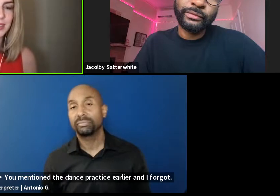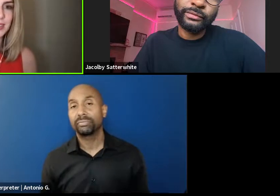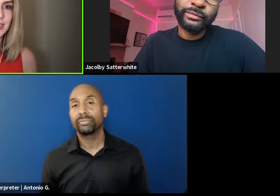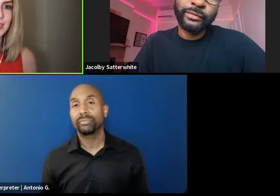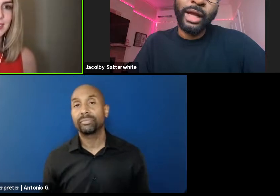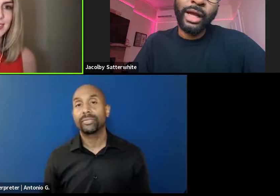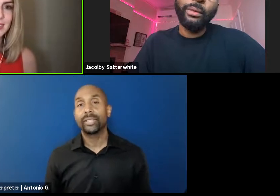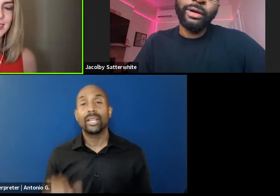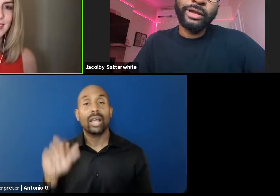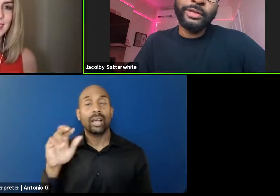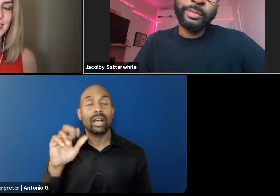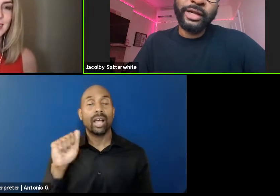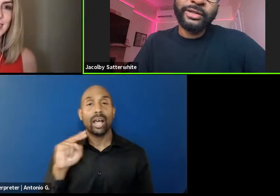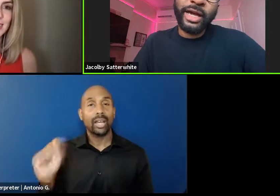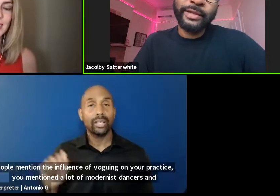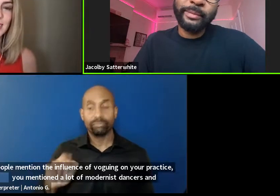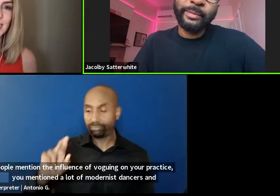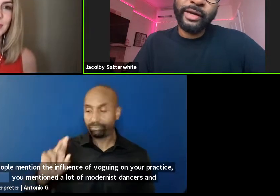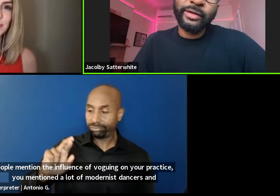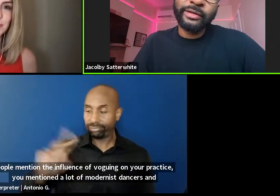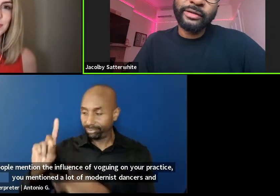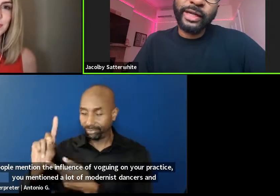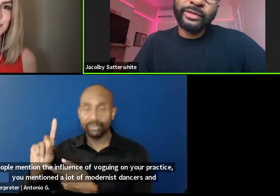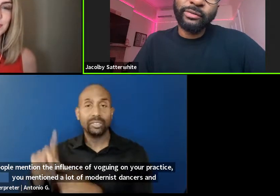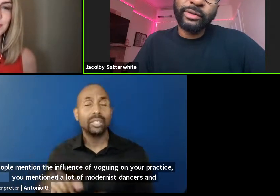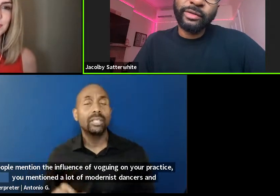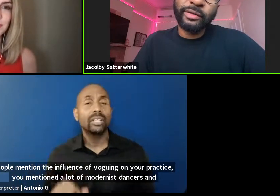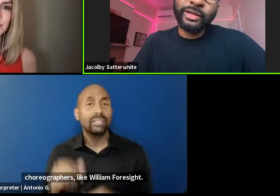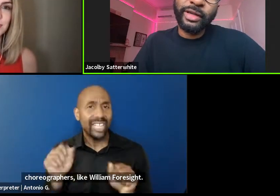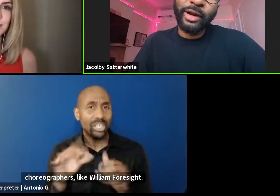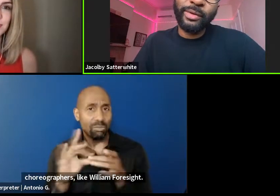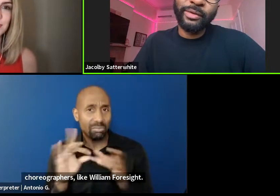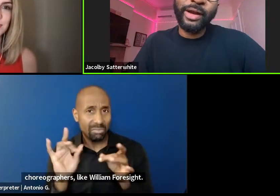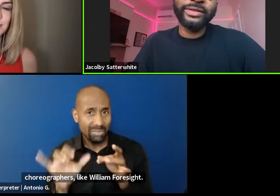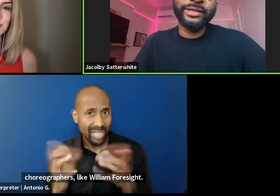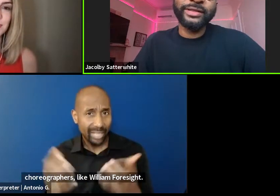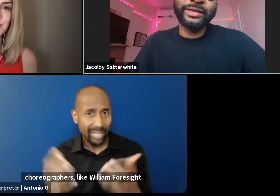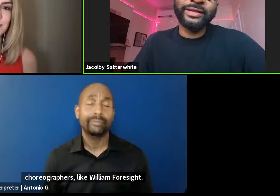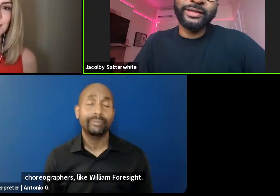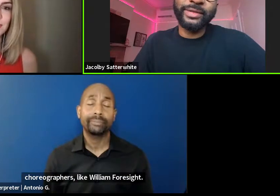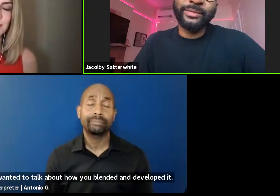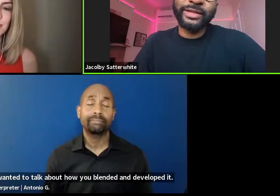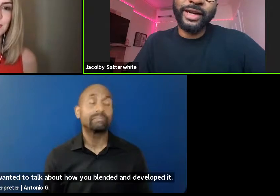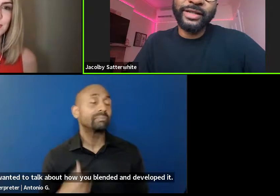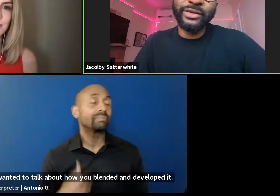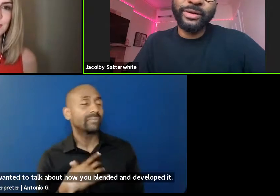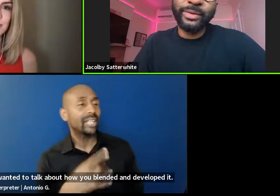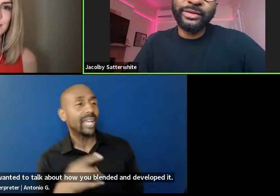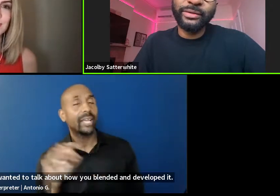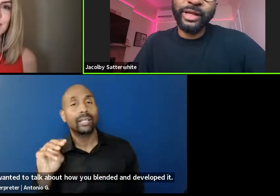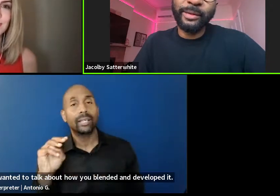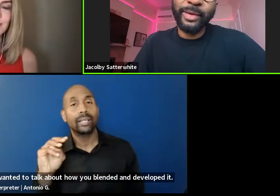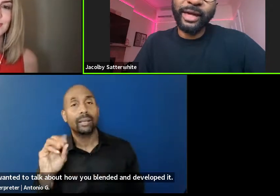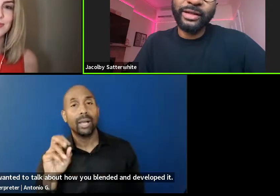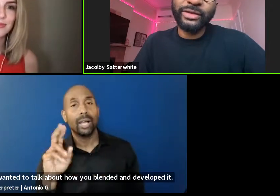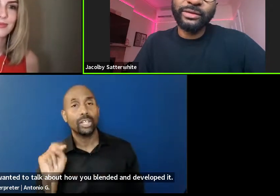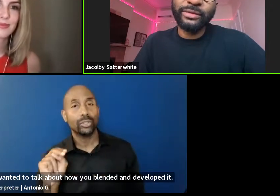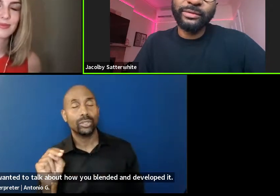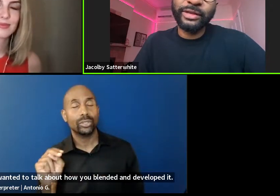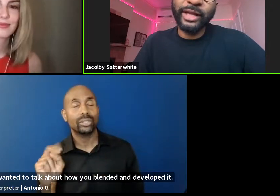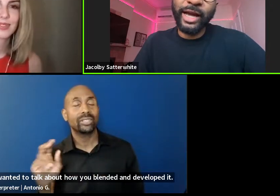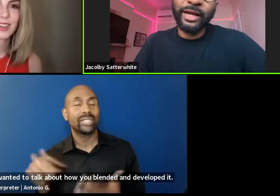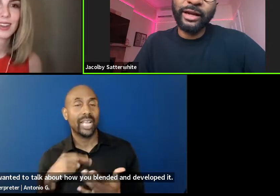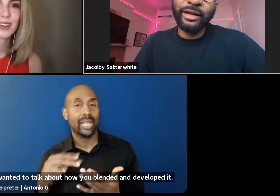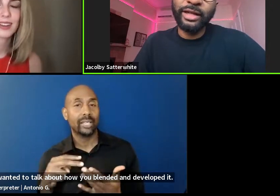it. Well, it's because I like modern dance. Well, you know, when I was in high school, I went to like a magnet